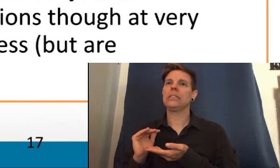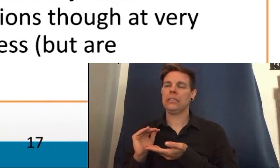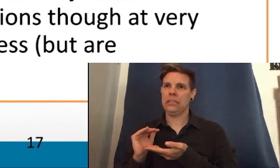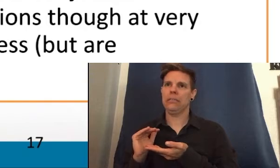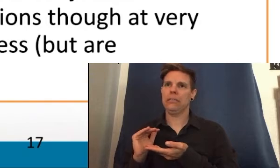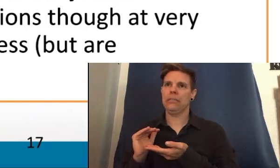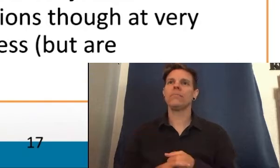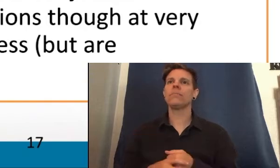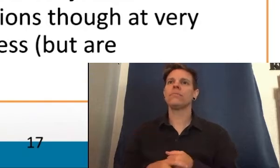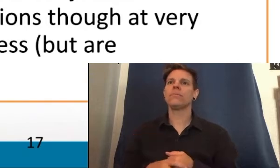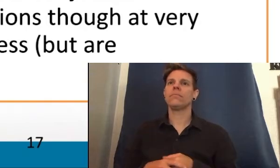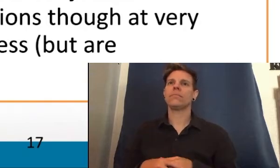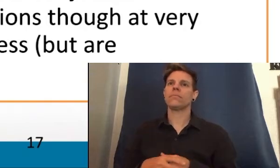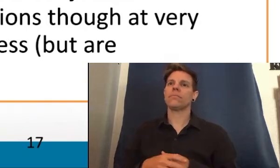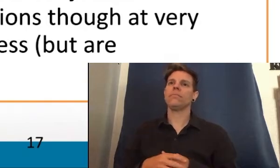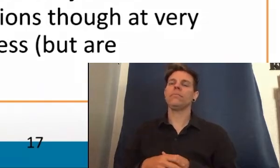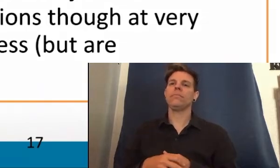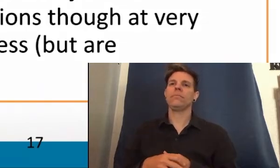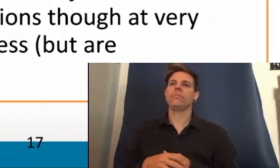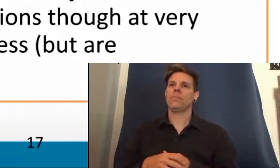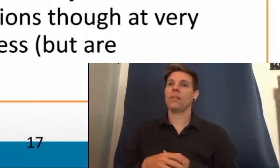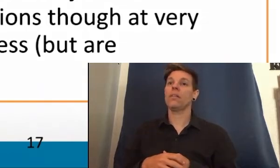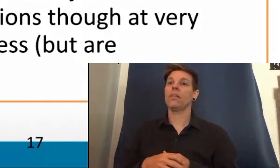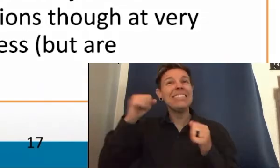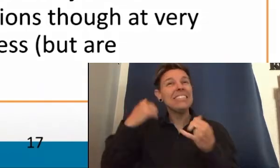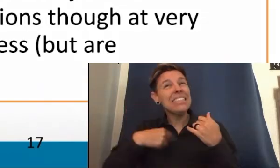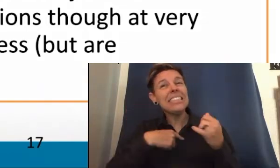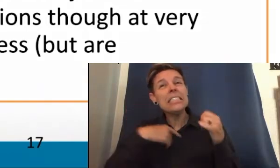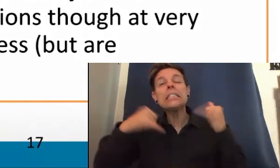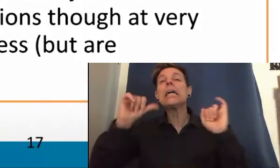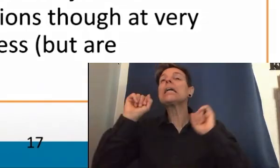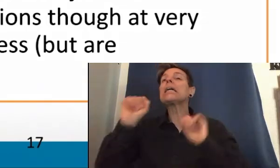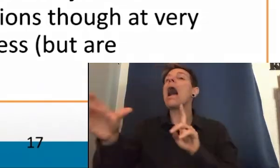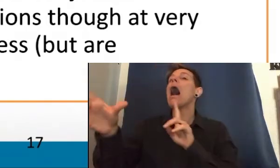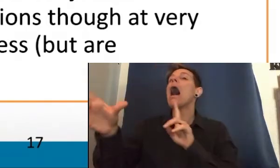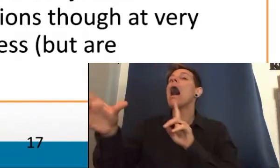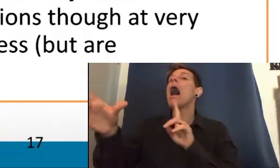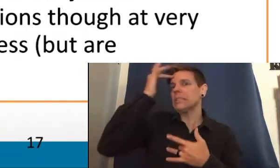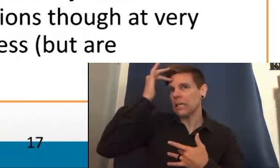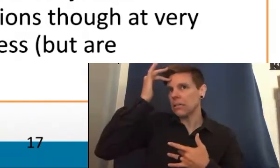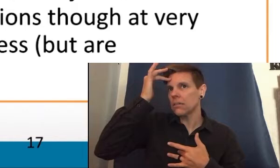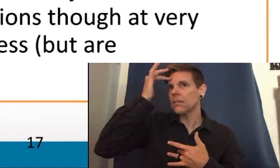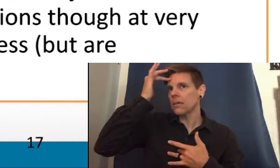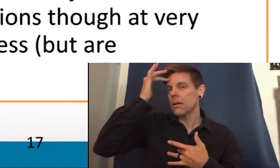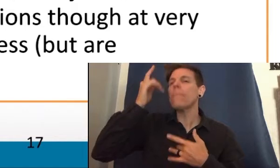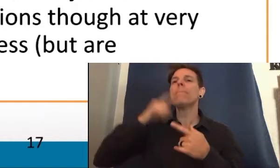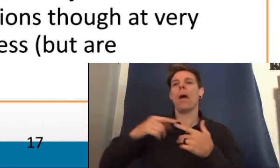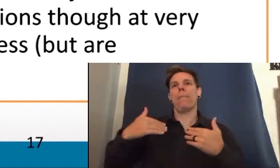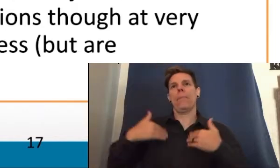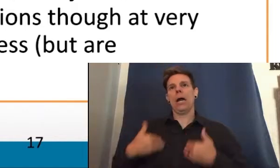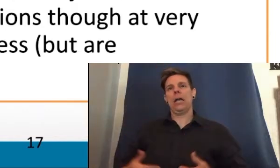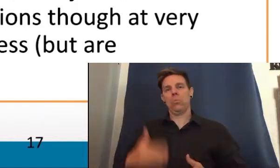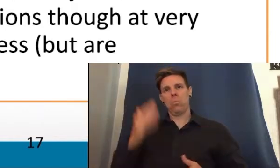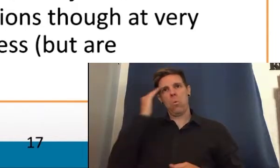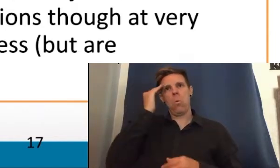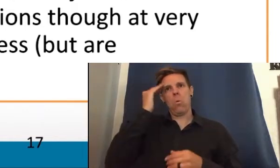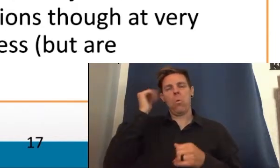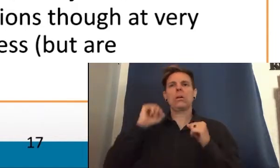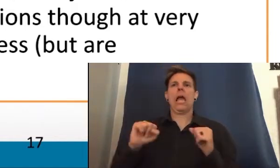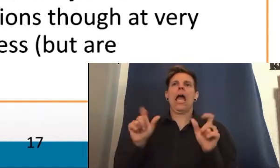to breakthrough infections, which have been undermeasured, right? And we expect going into the future that we're going to see more of these, but they